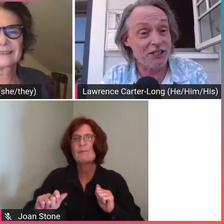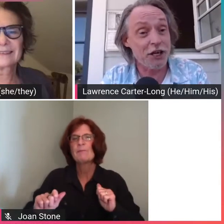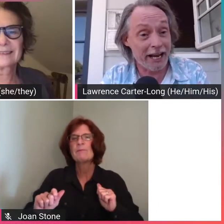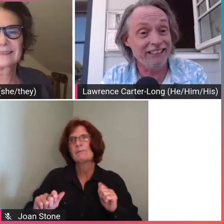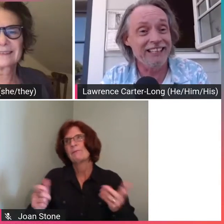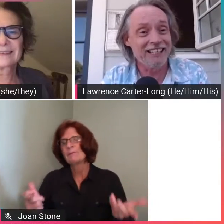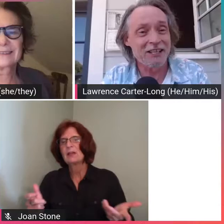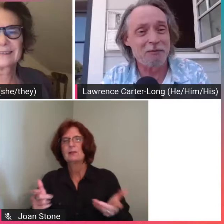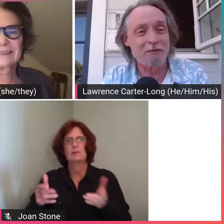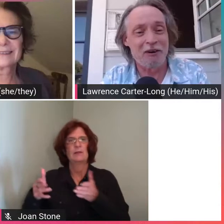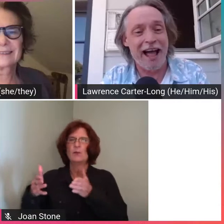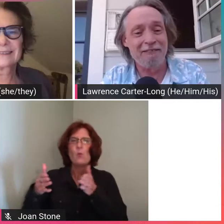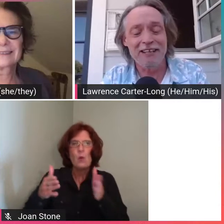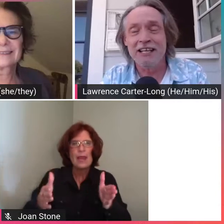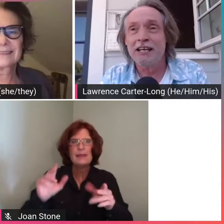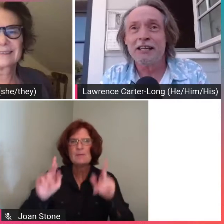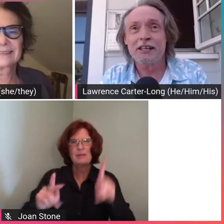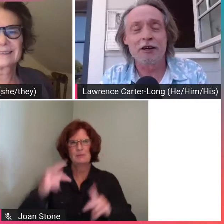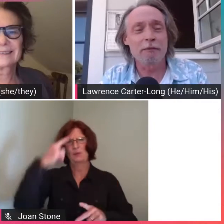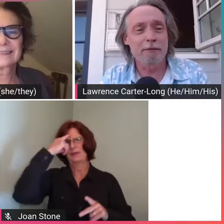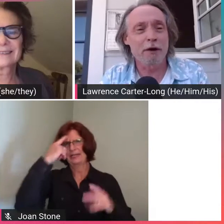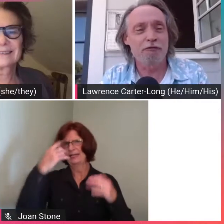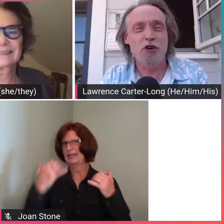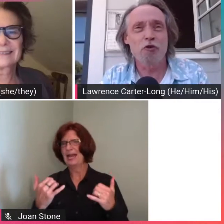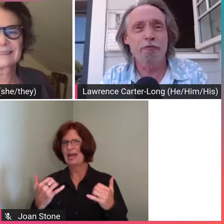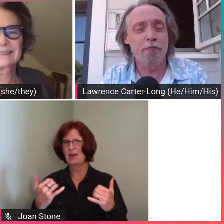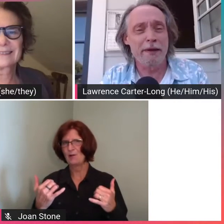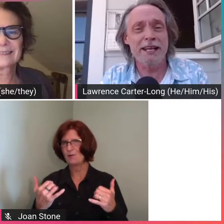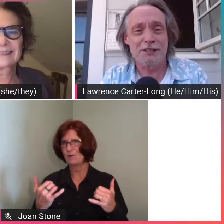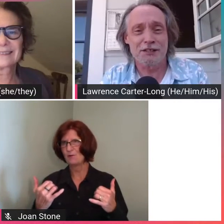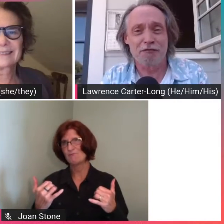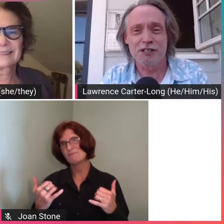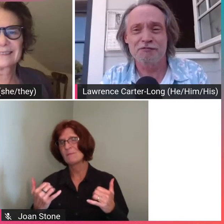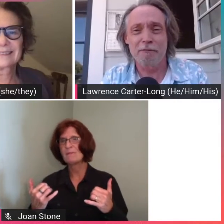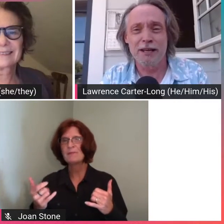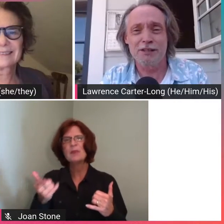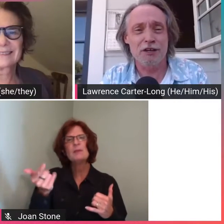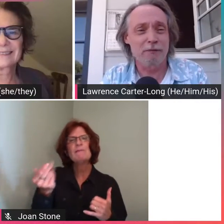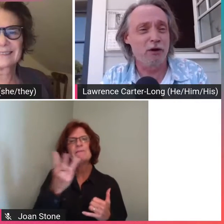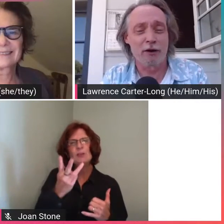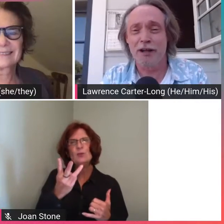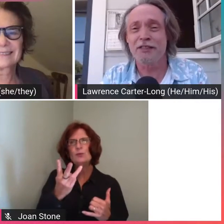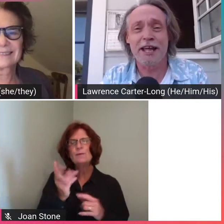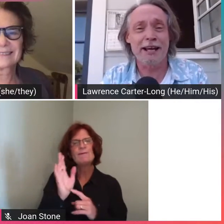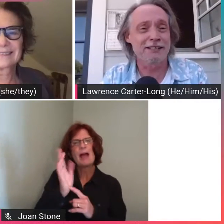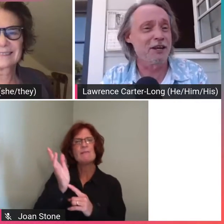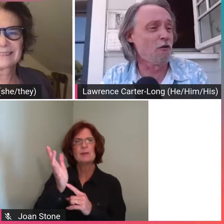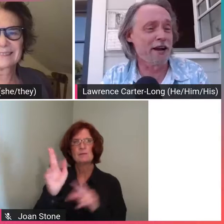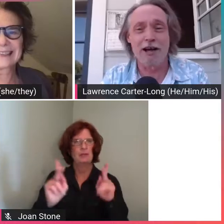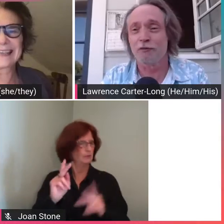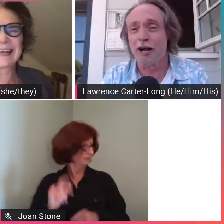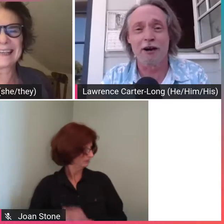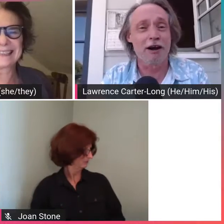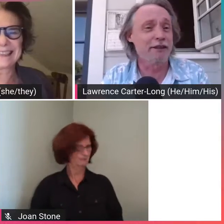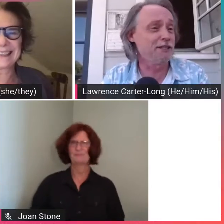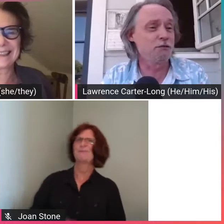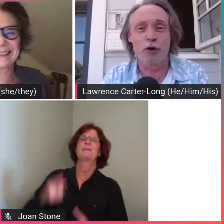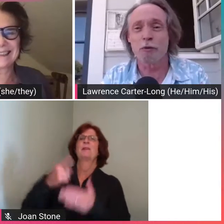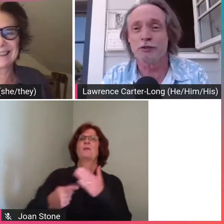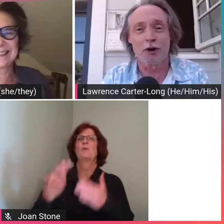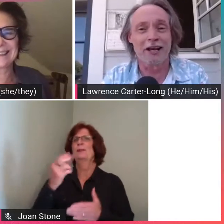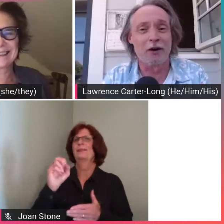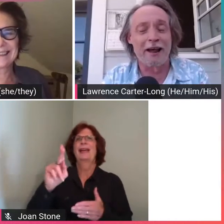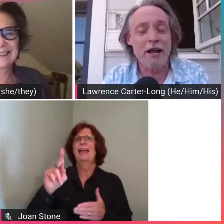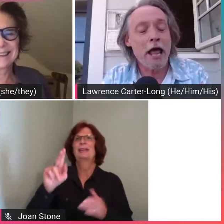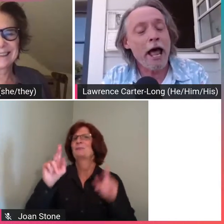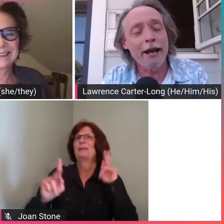and the conditioning that people have, there are going to be a few minutes, the first 5 minutes are going to be going, what the heck is going on? Why are all these